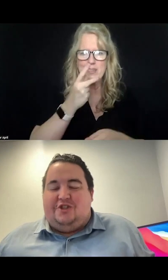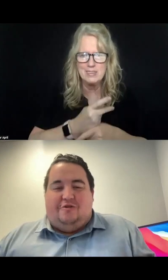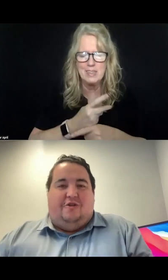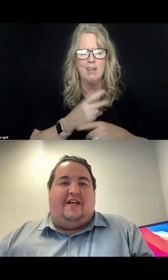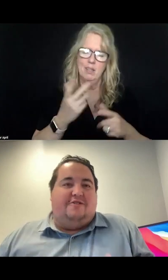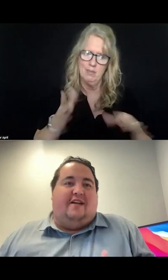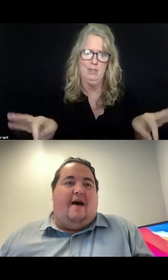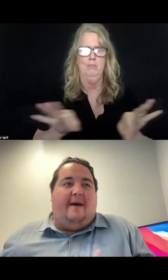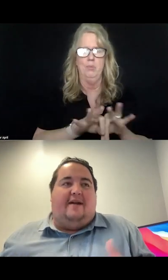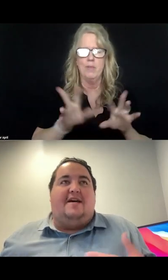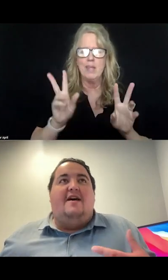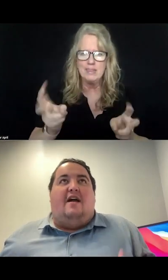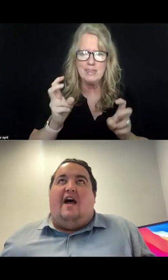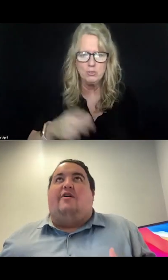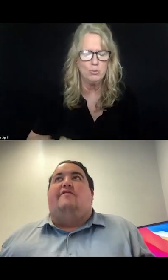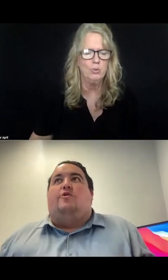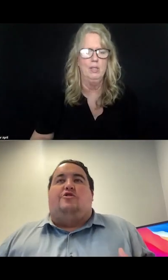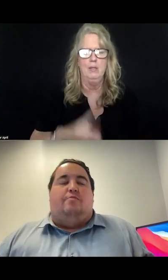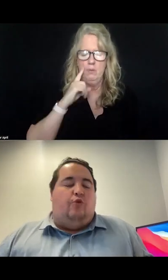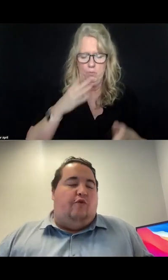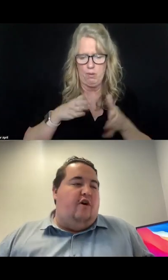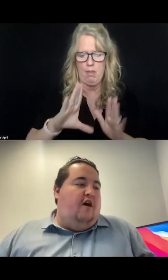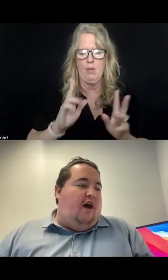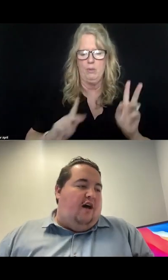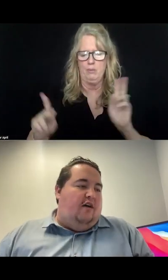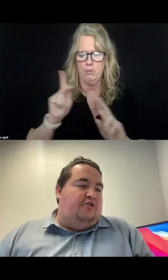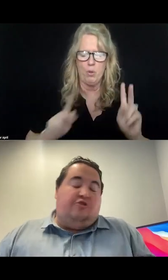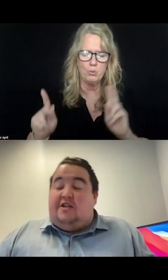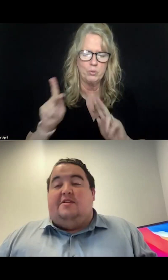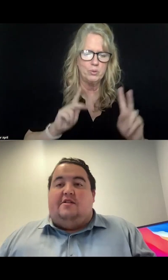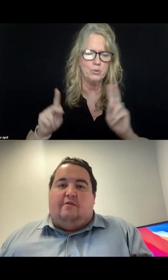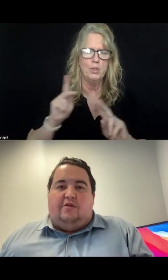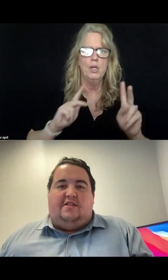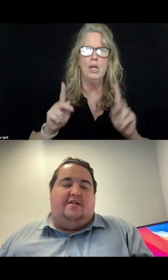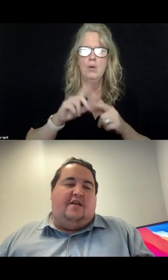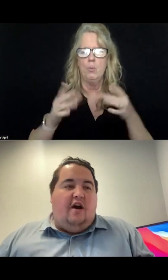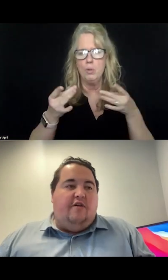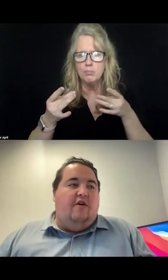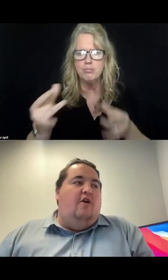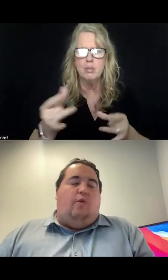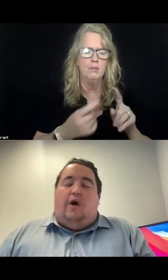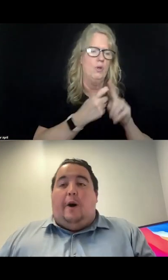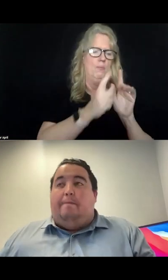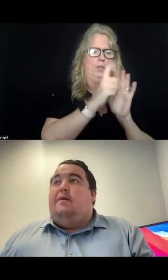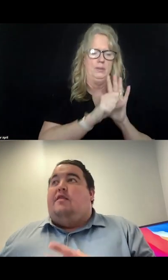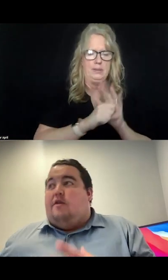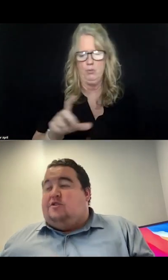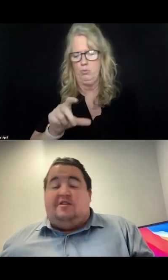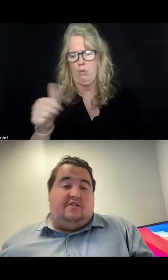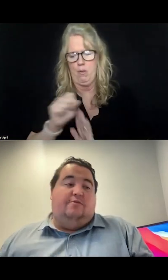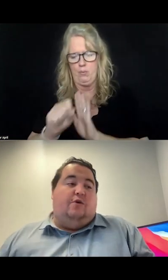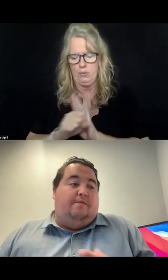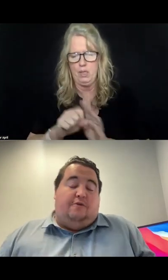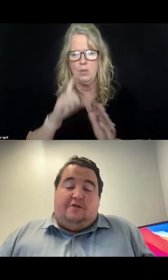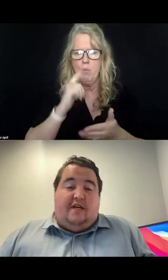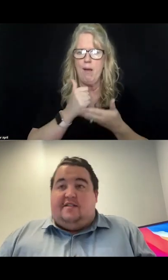obviously an issue. So the counseling compact, allowing folks to move seamlessly from one state to the other, will help those